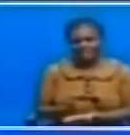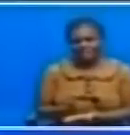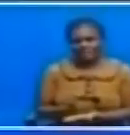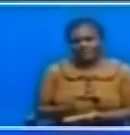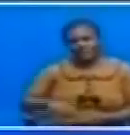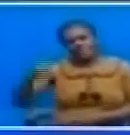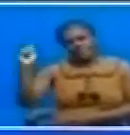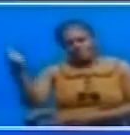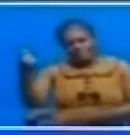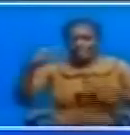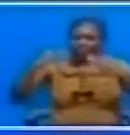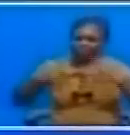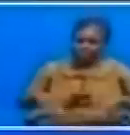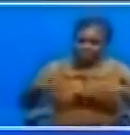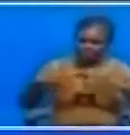Fellow Kenyans,